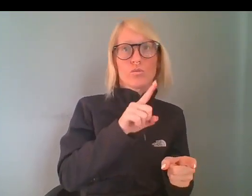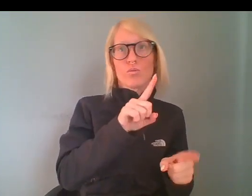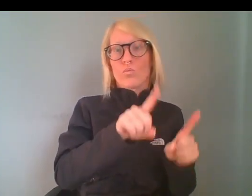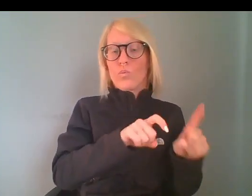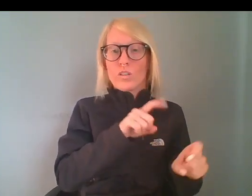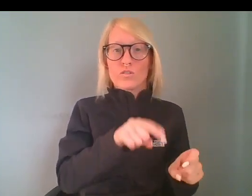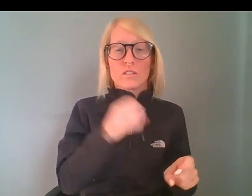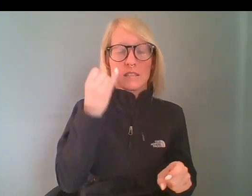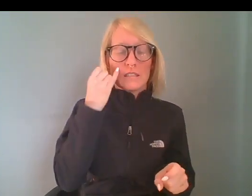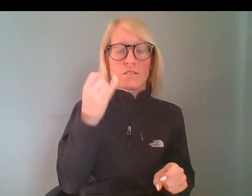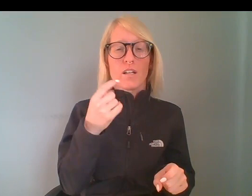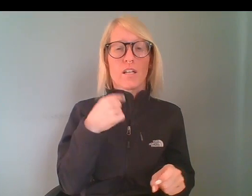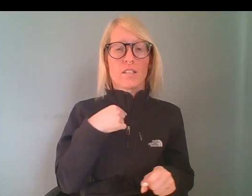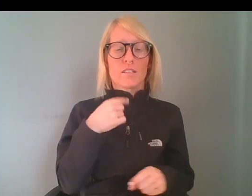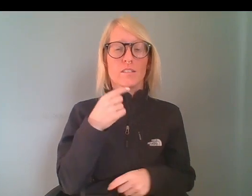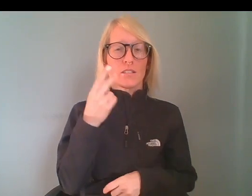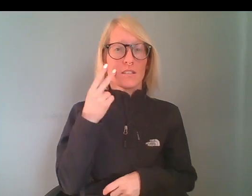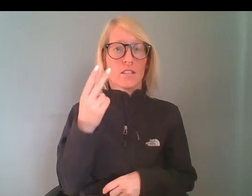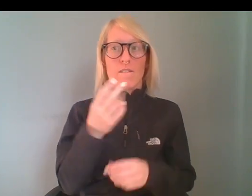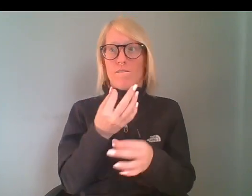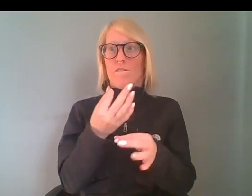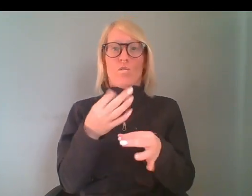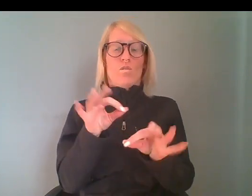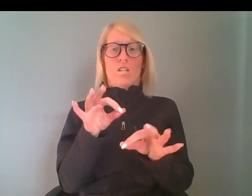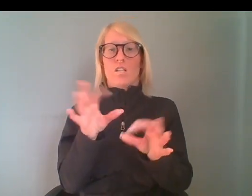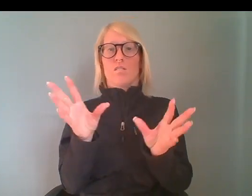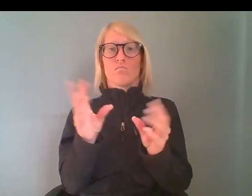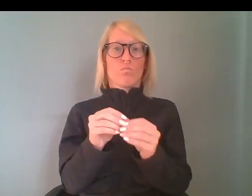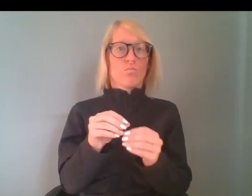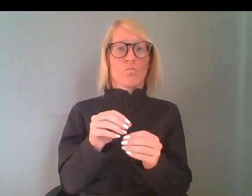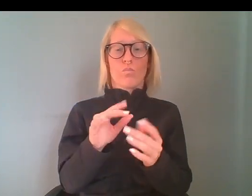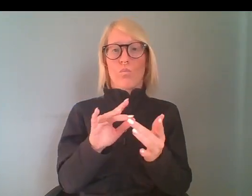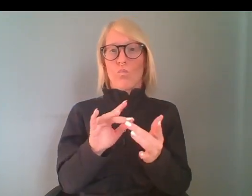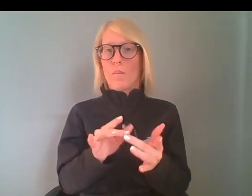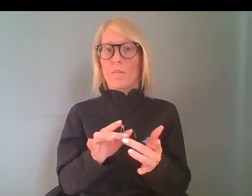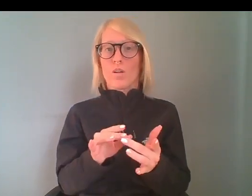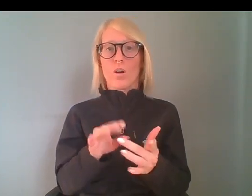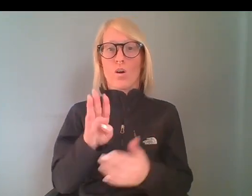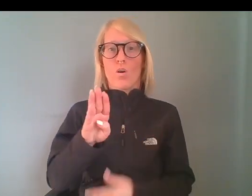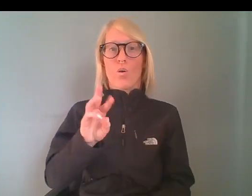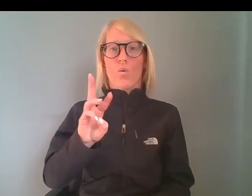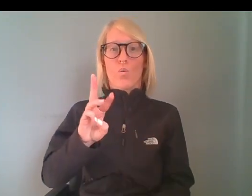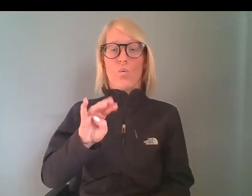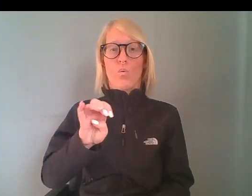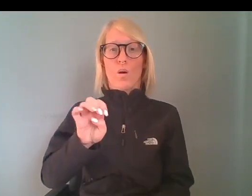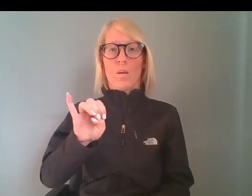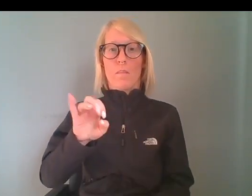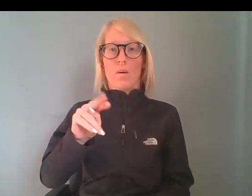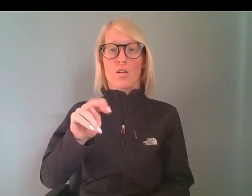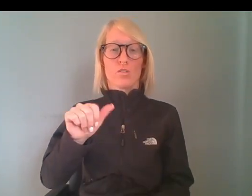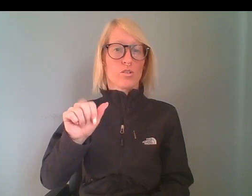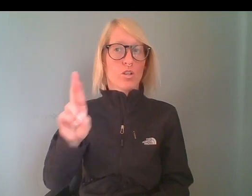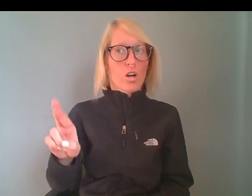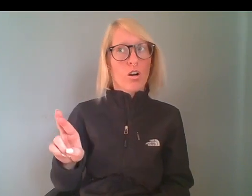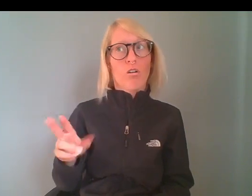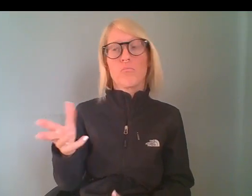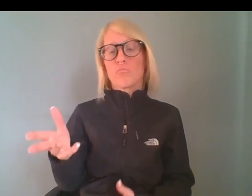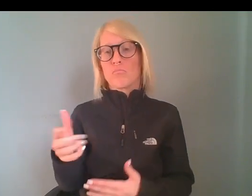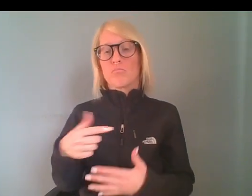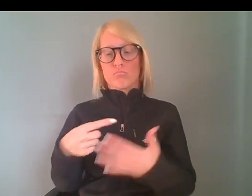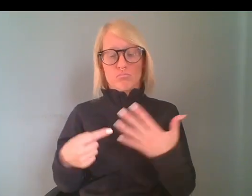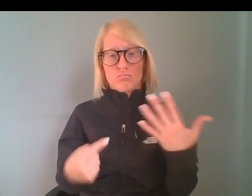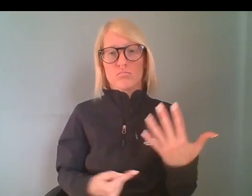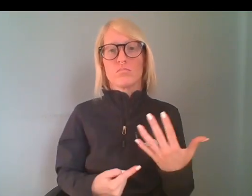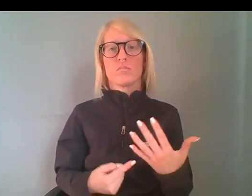If I see a free webinar, so again, that's something you can look at. see what people are doing with Twitter without needing an